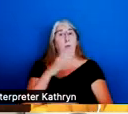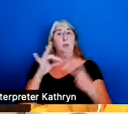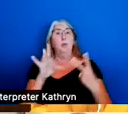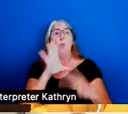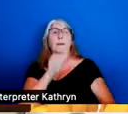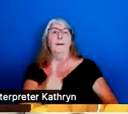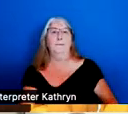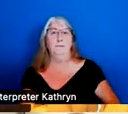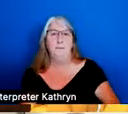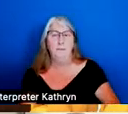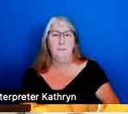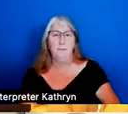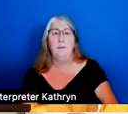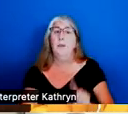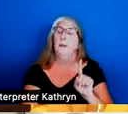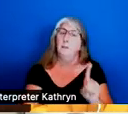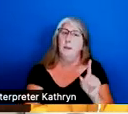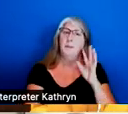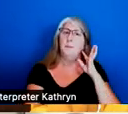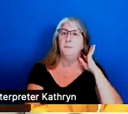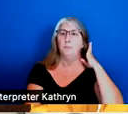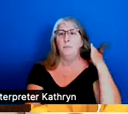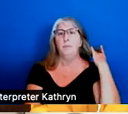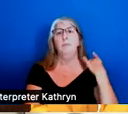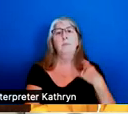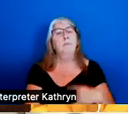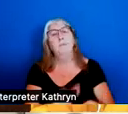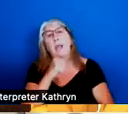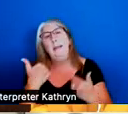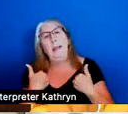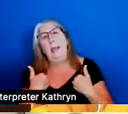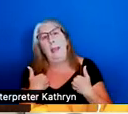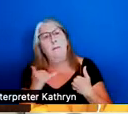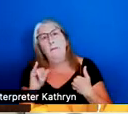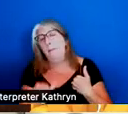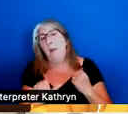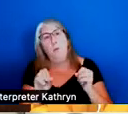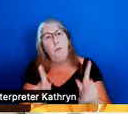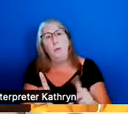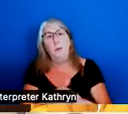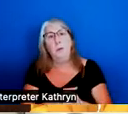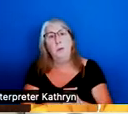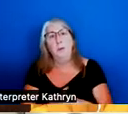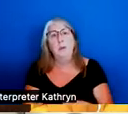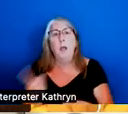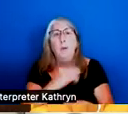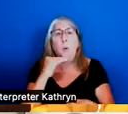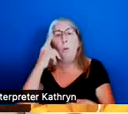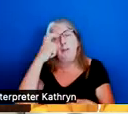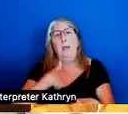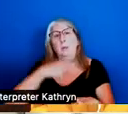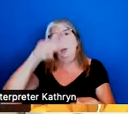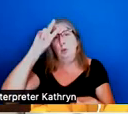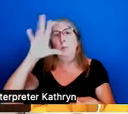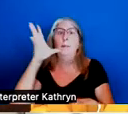not? But I didn't have the luxury. I was home, but I was a stupid mother. I